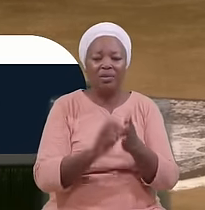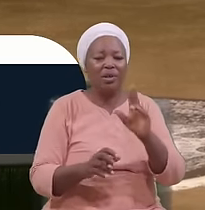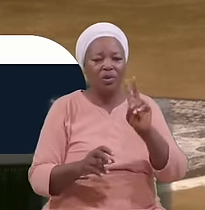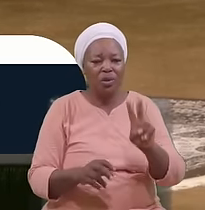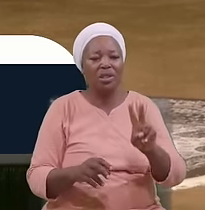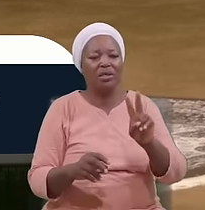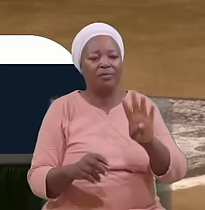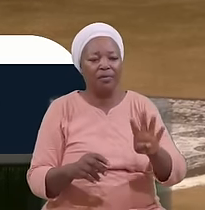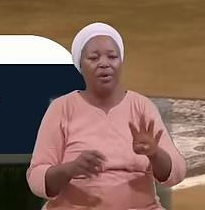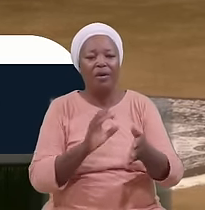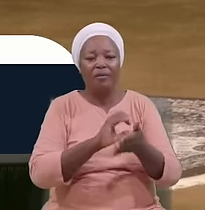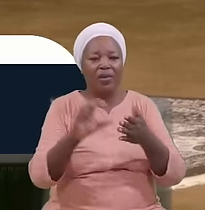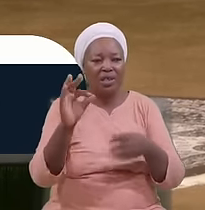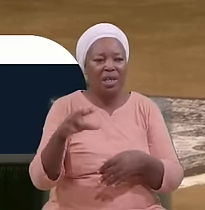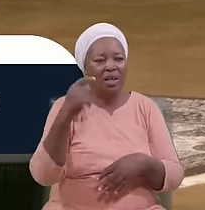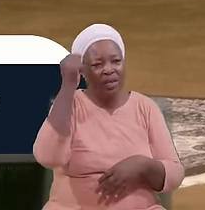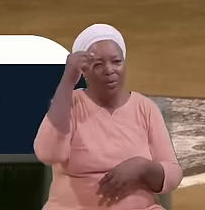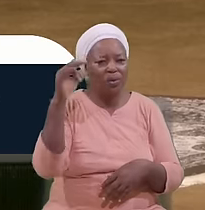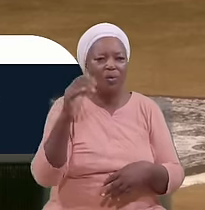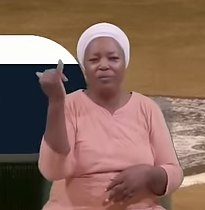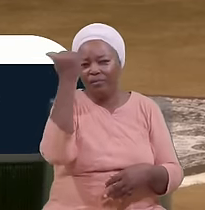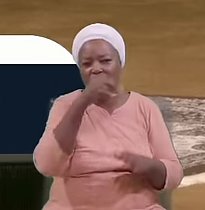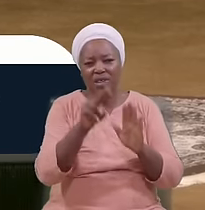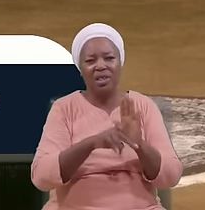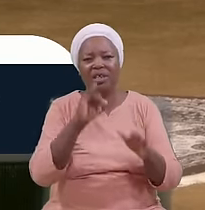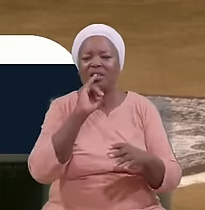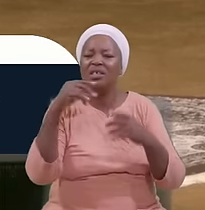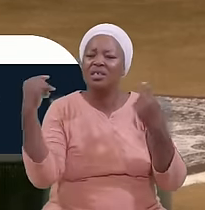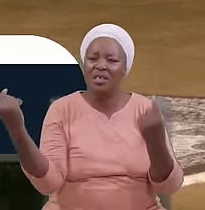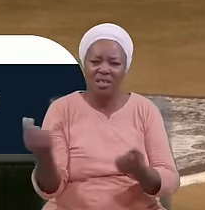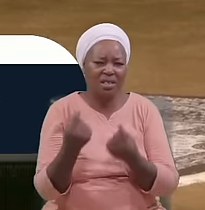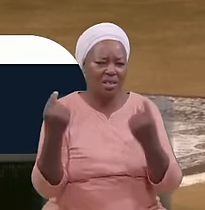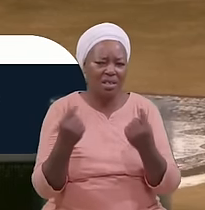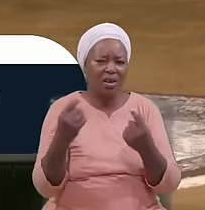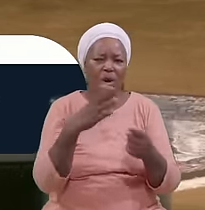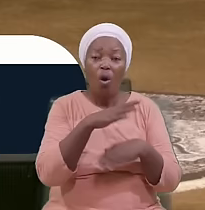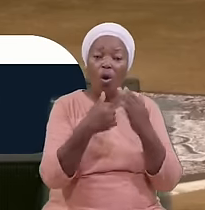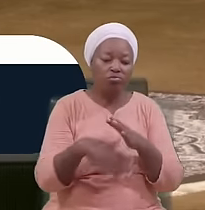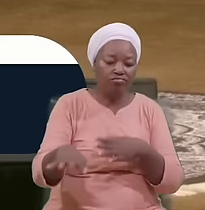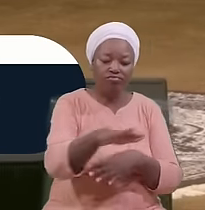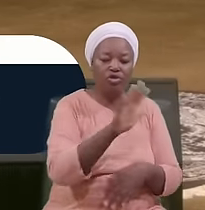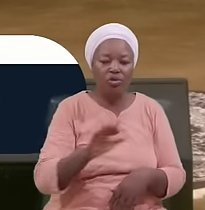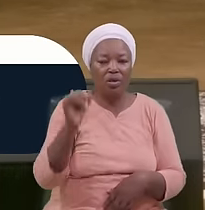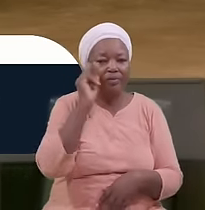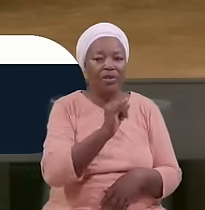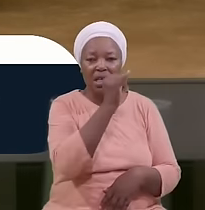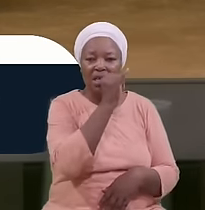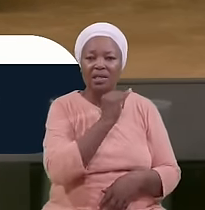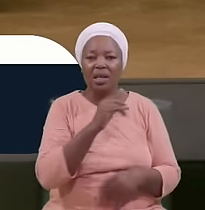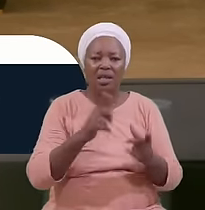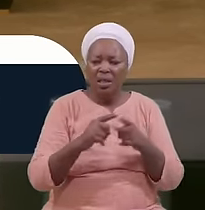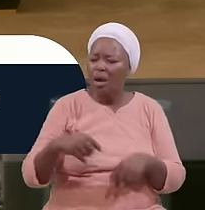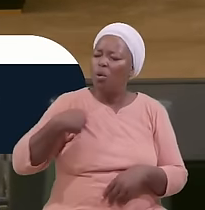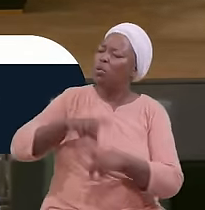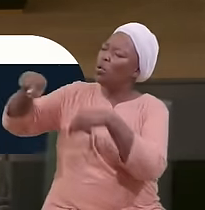of foolishness is sin. All those children of Israel, okay, well, go back